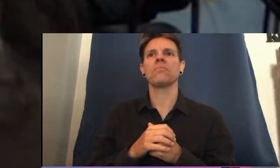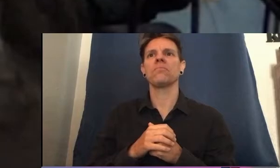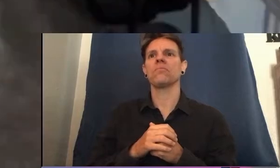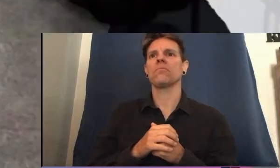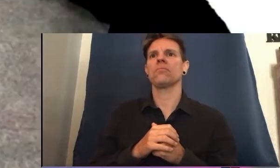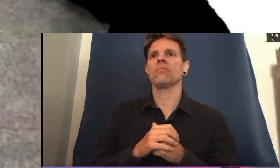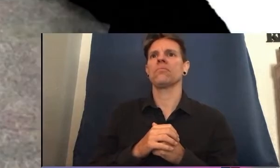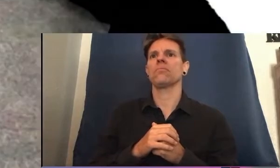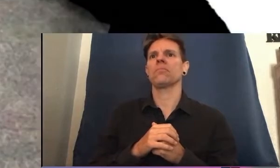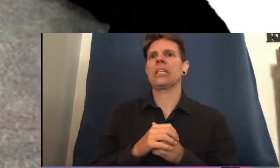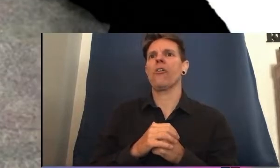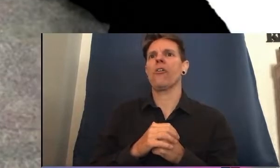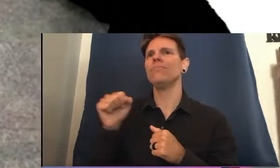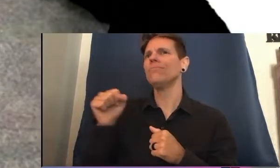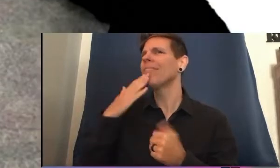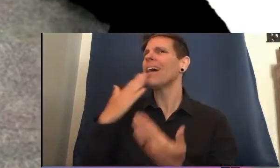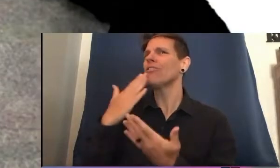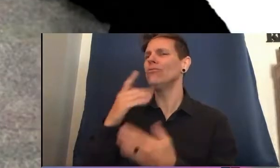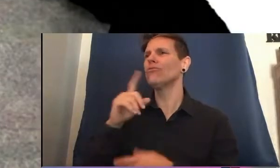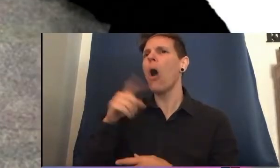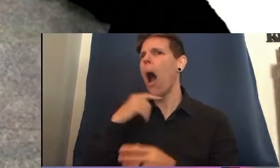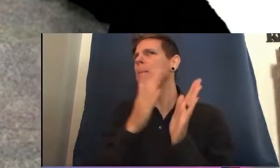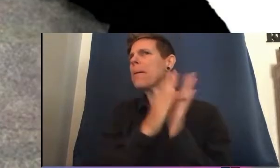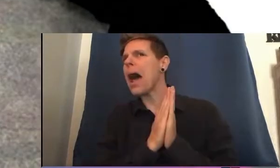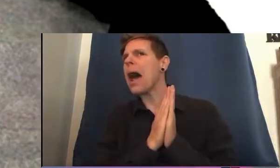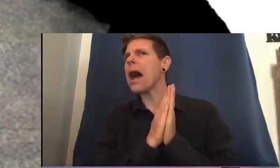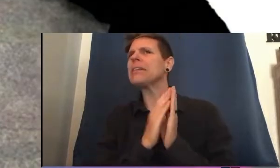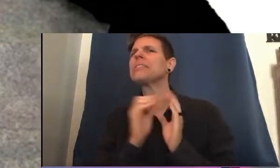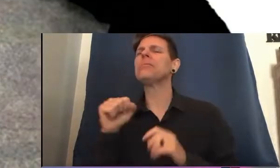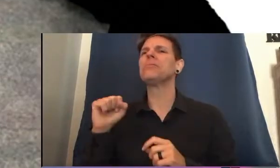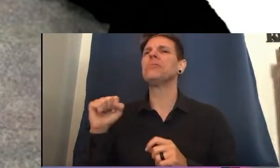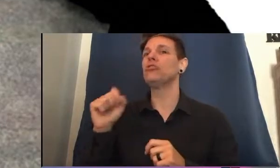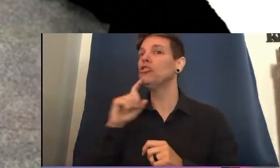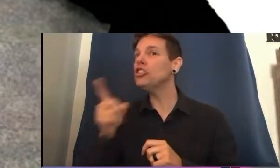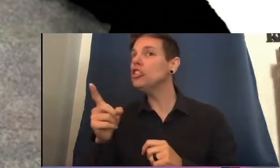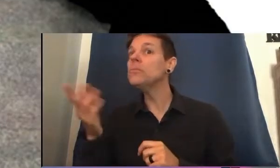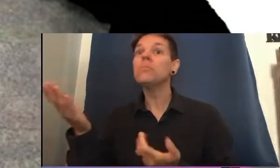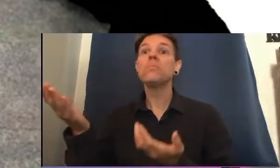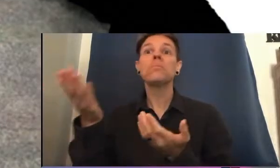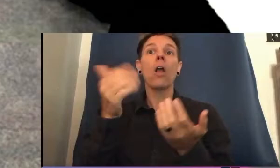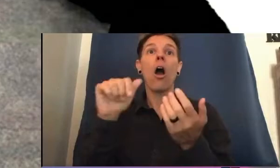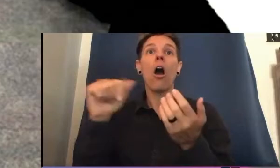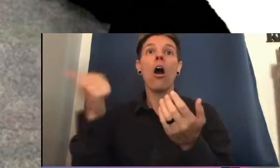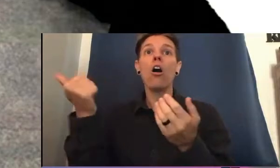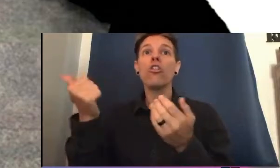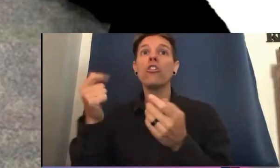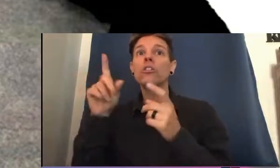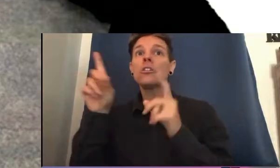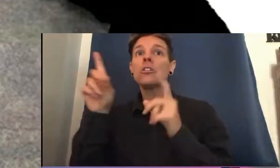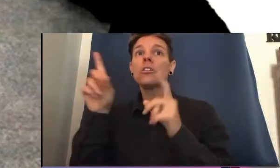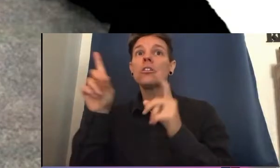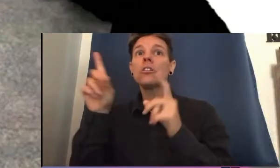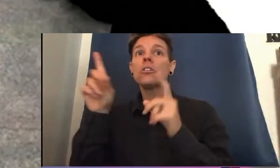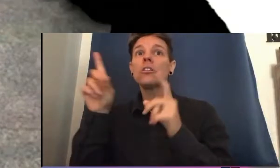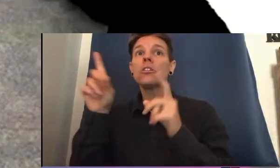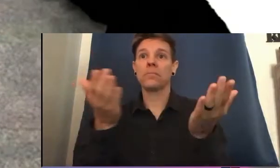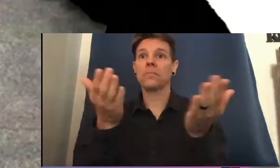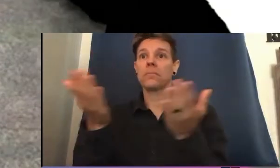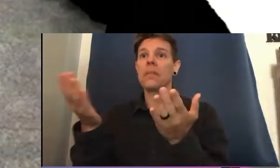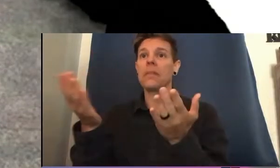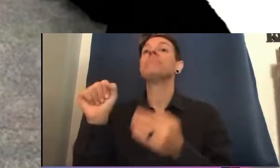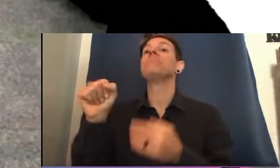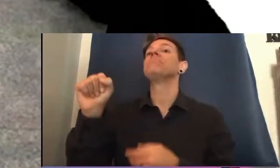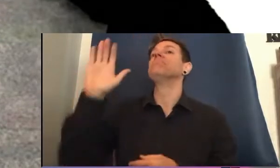great to attend that. Any other comments or questions about this proclamation? Yes, Kim. Sorry,